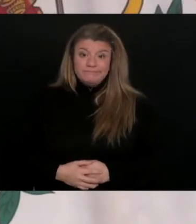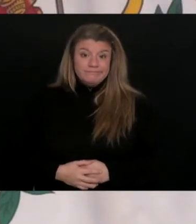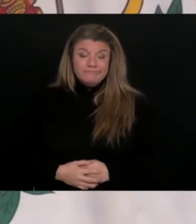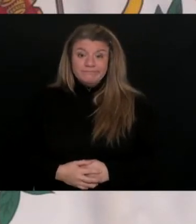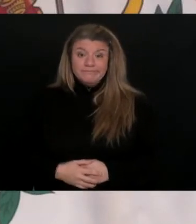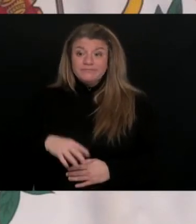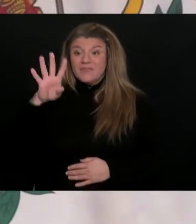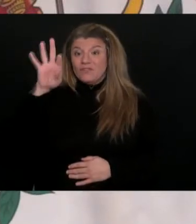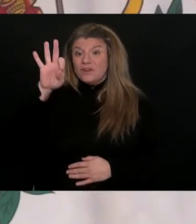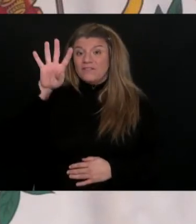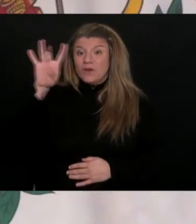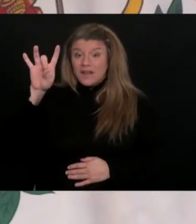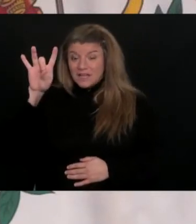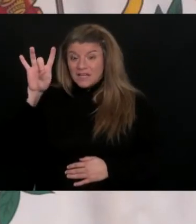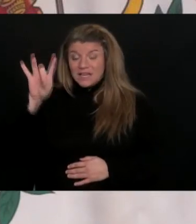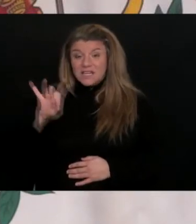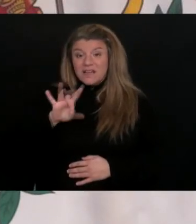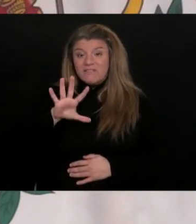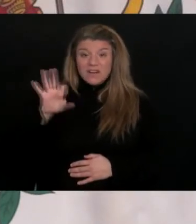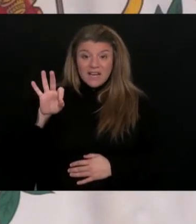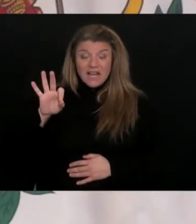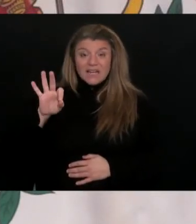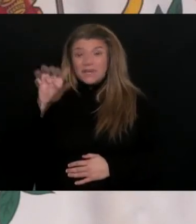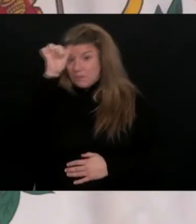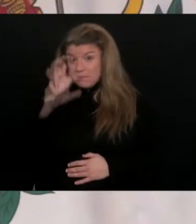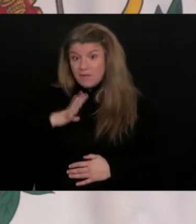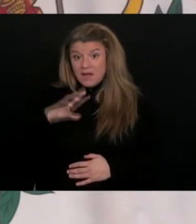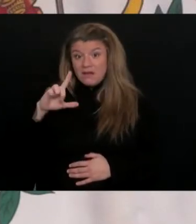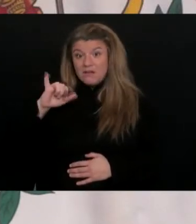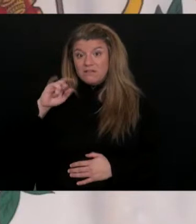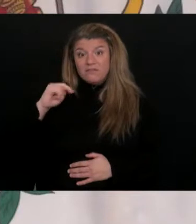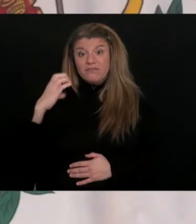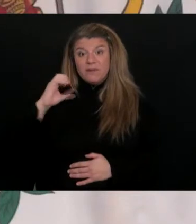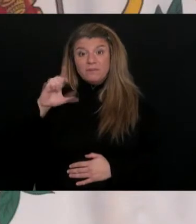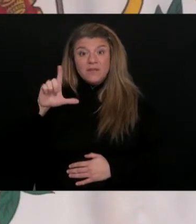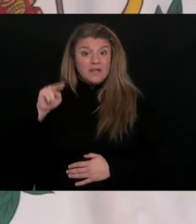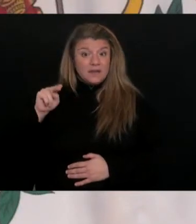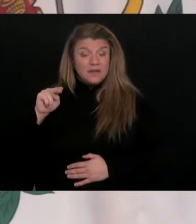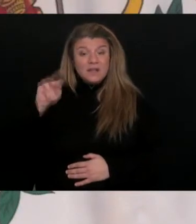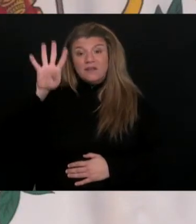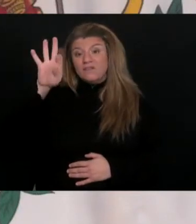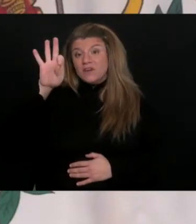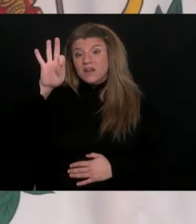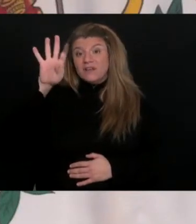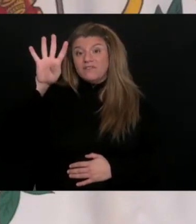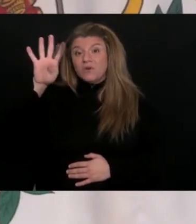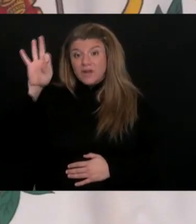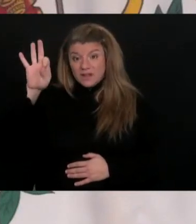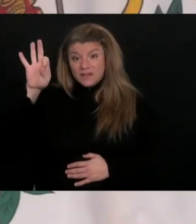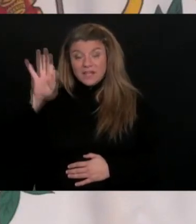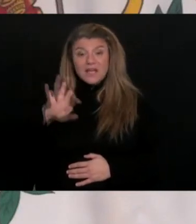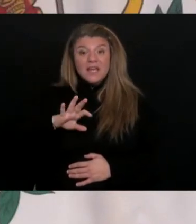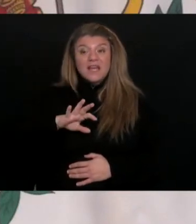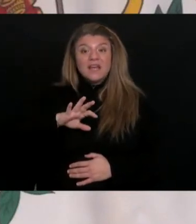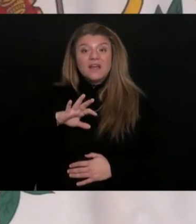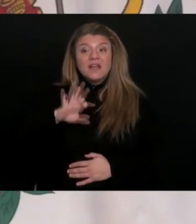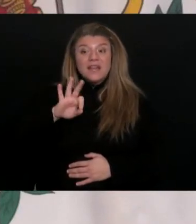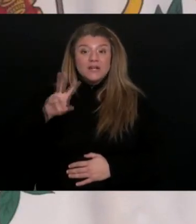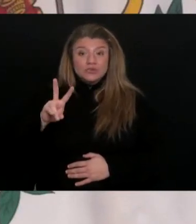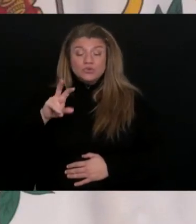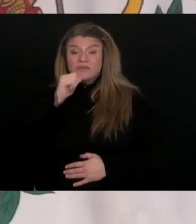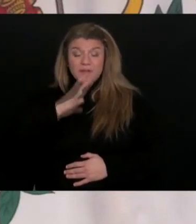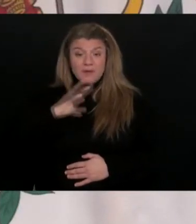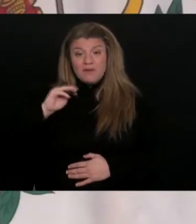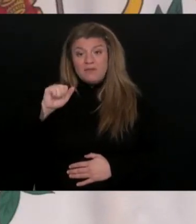The 4,948th death, a 59-year-old male from Lincoln County. The 4,949th death, a 92-year-old female